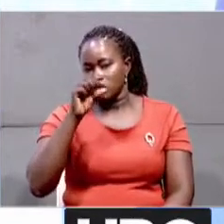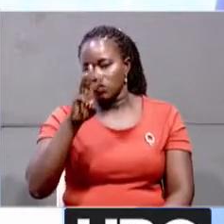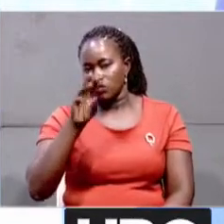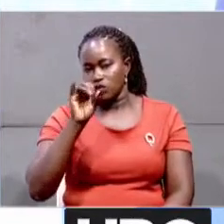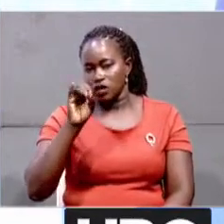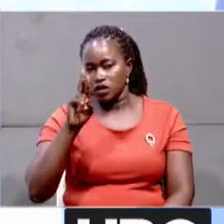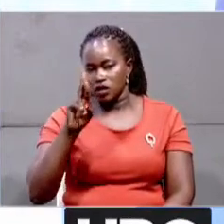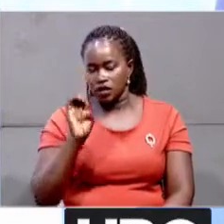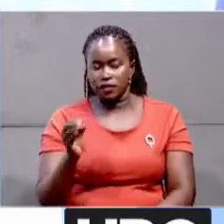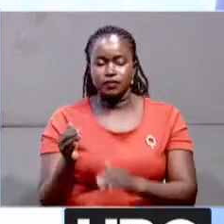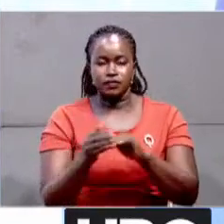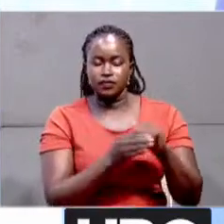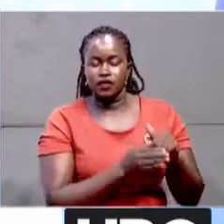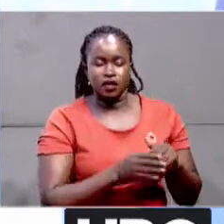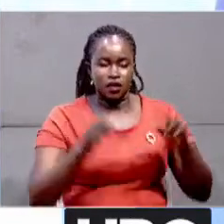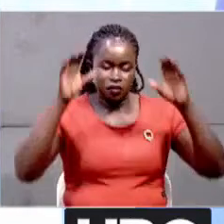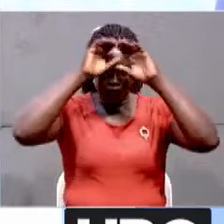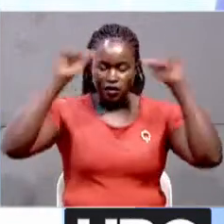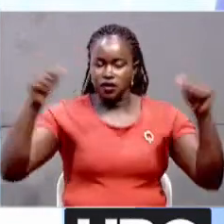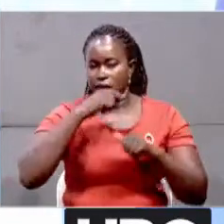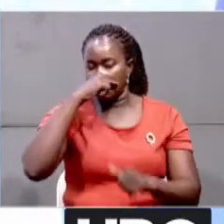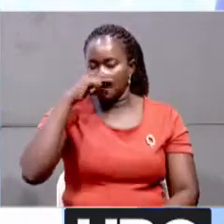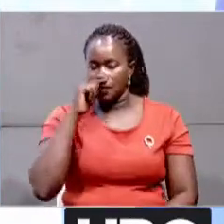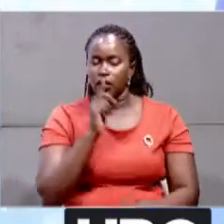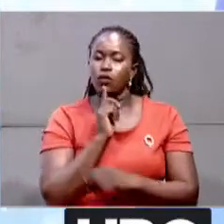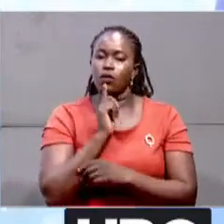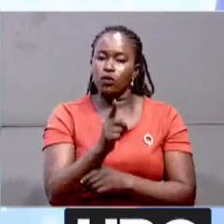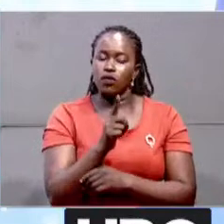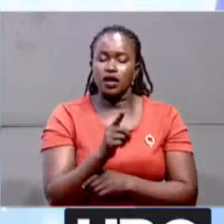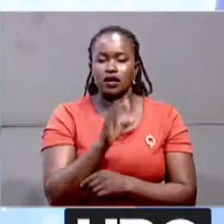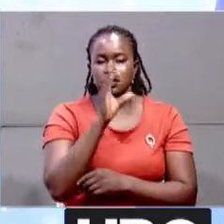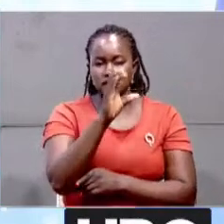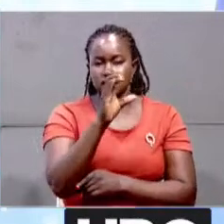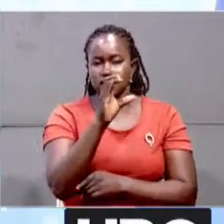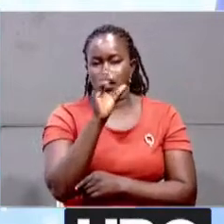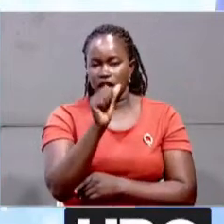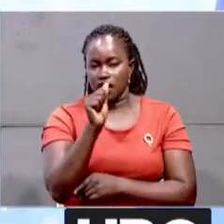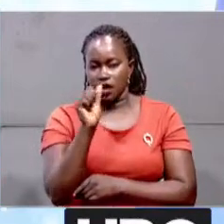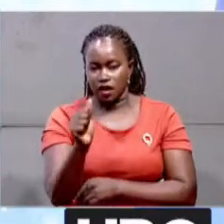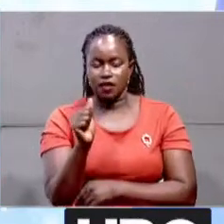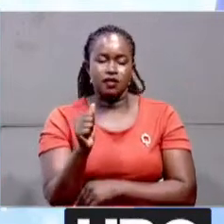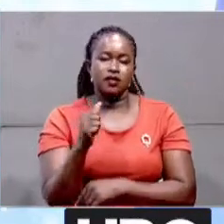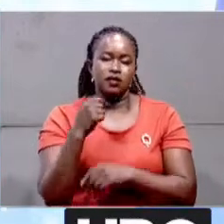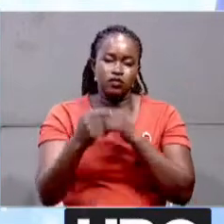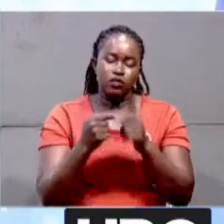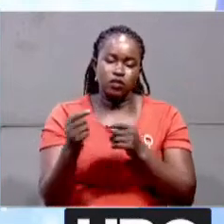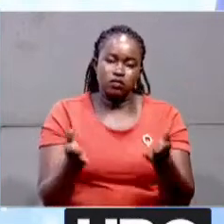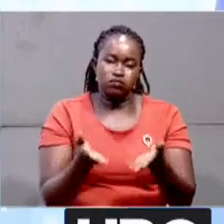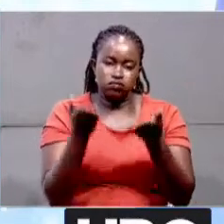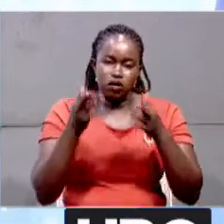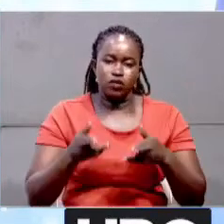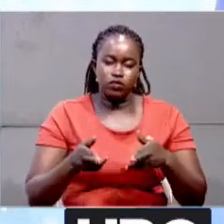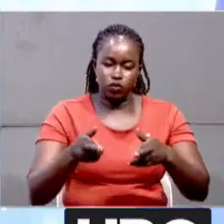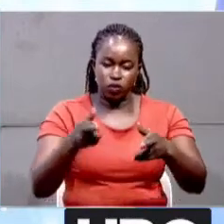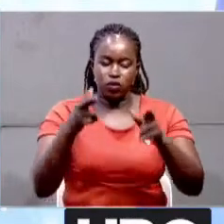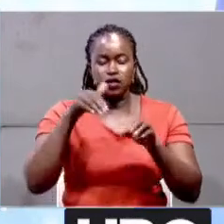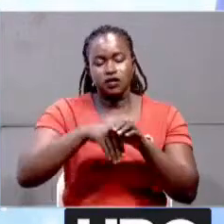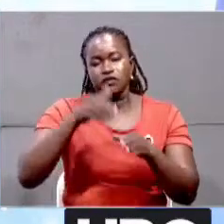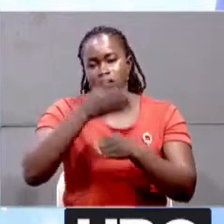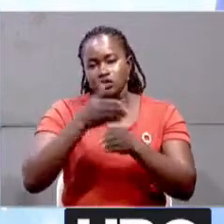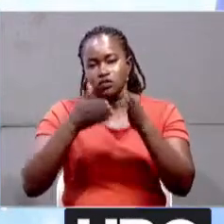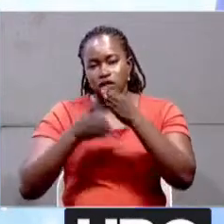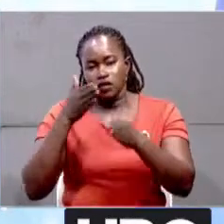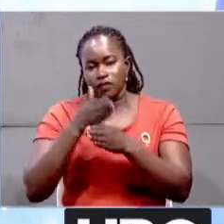on, President Yoweri Museveni has directed the Civil Aviation Authority to upgrade road infrastructures of